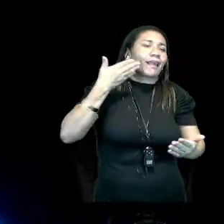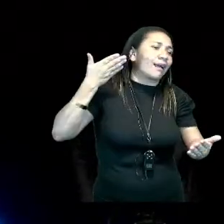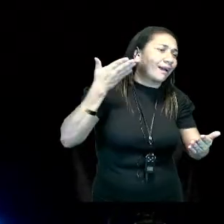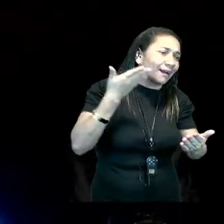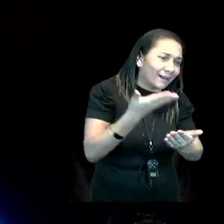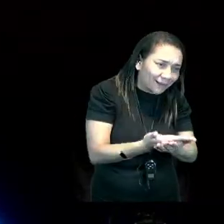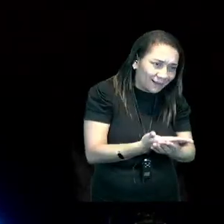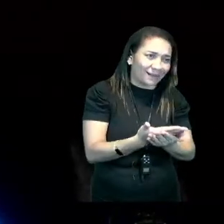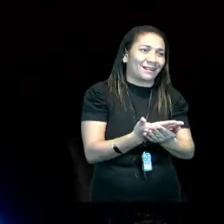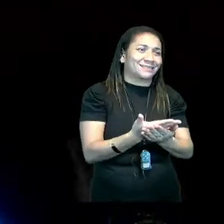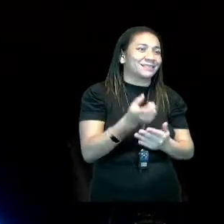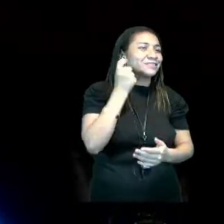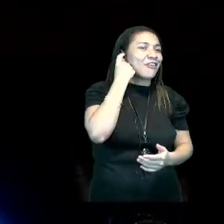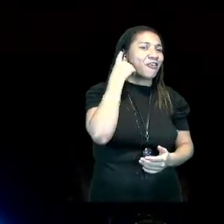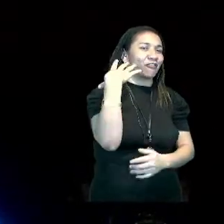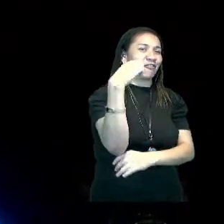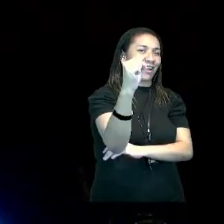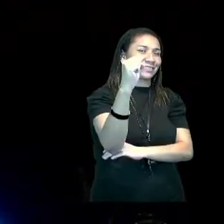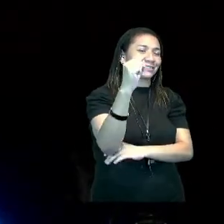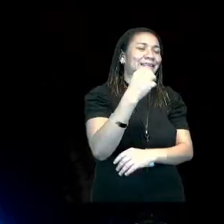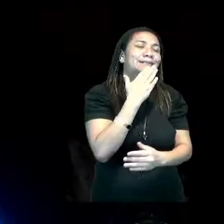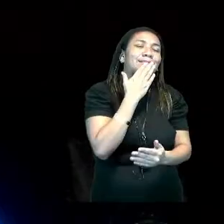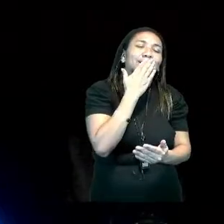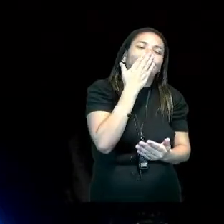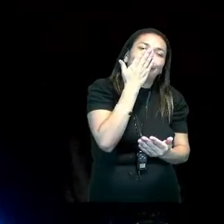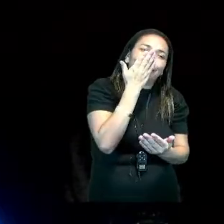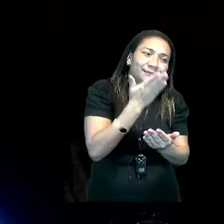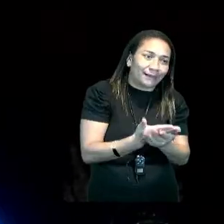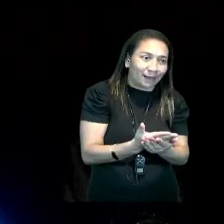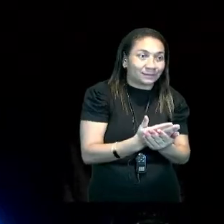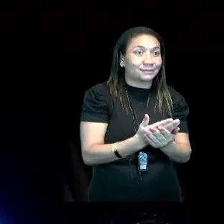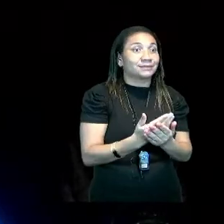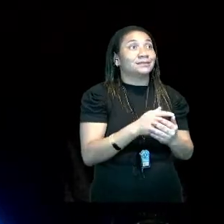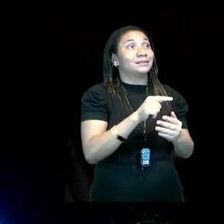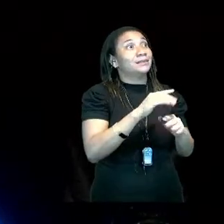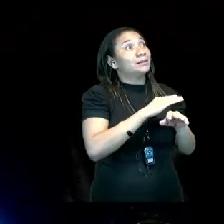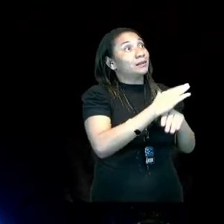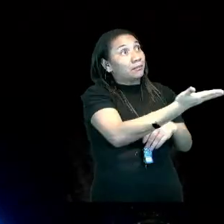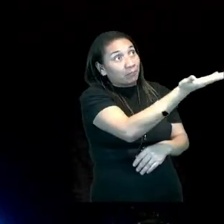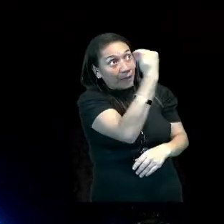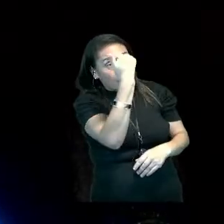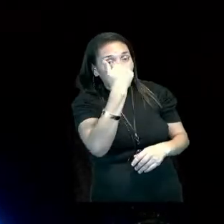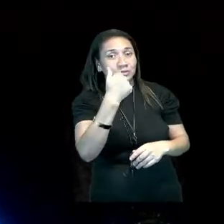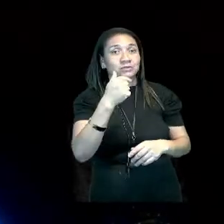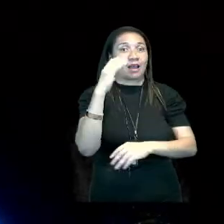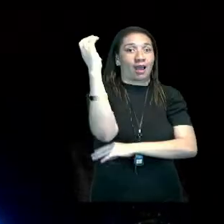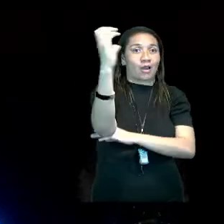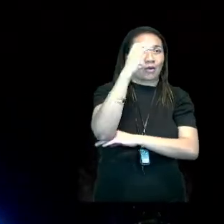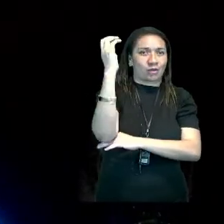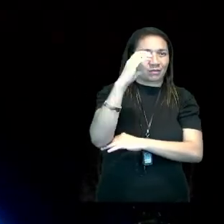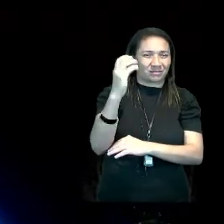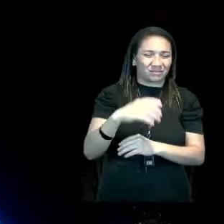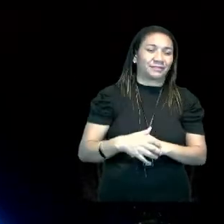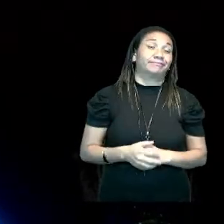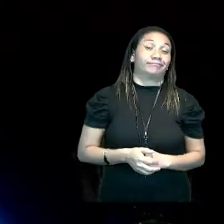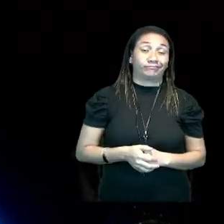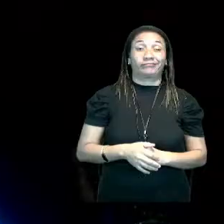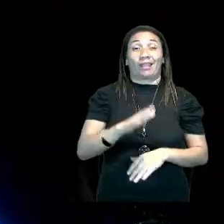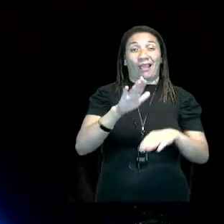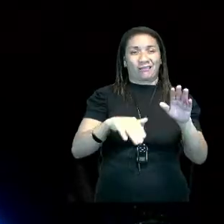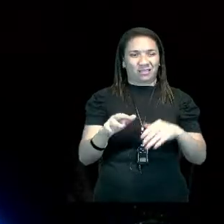for calling upon us during these difficult times when fascism and